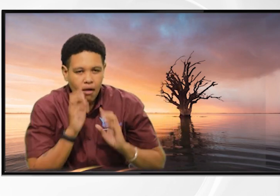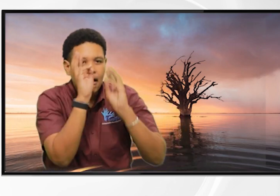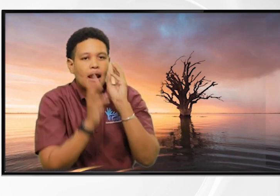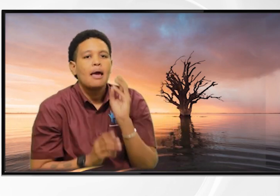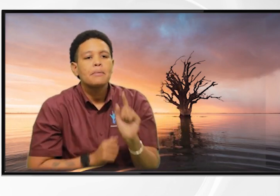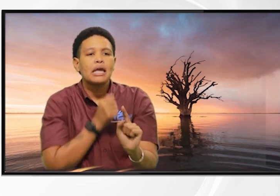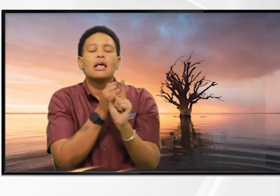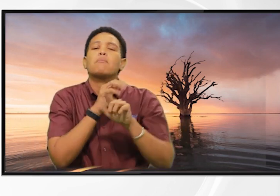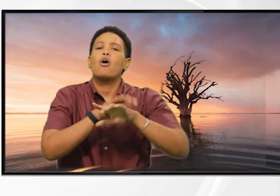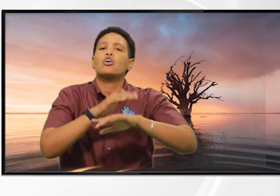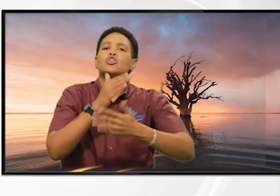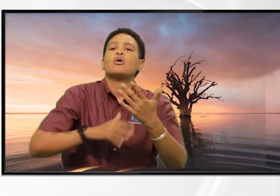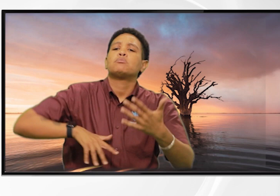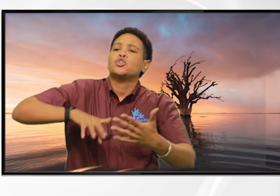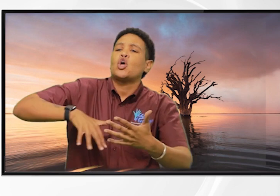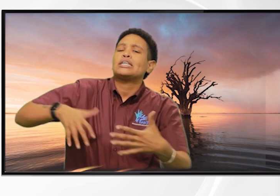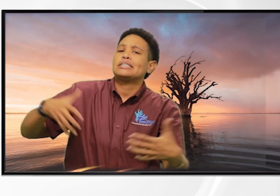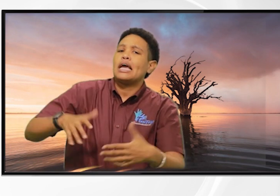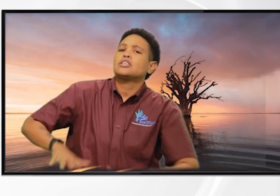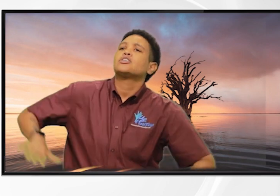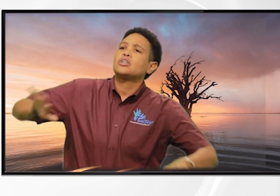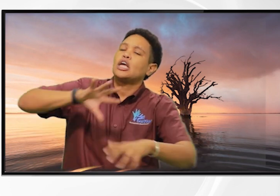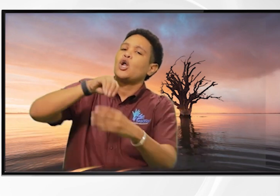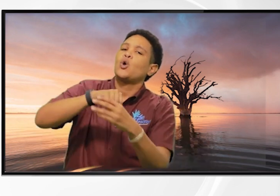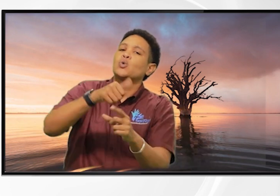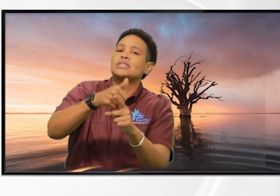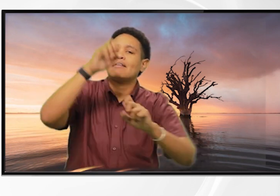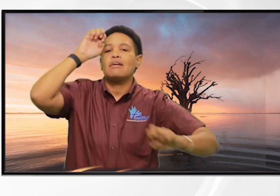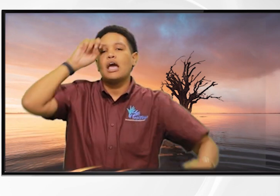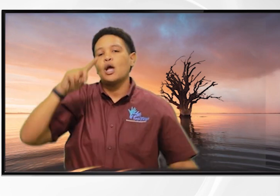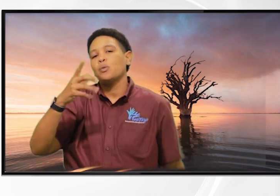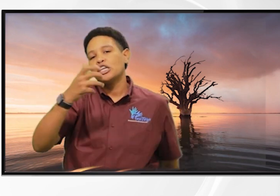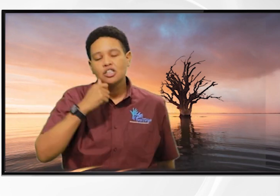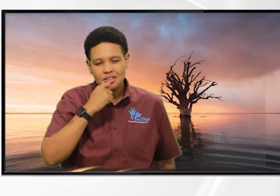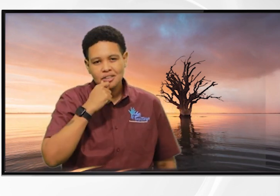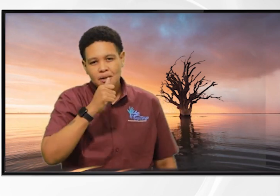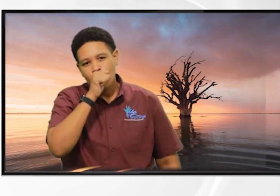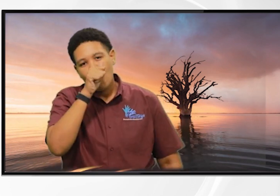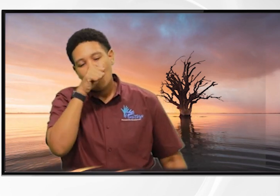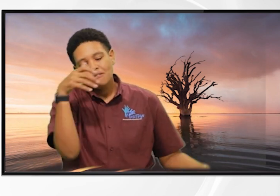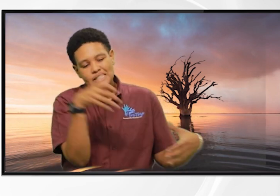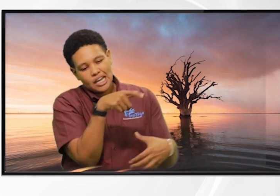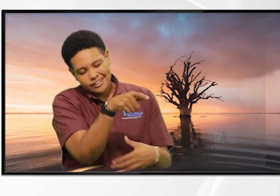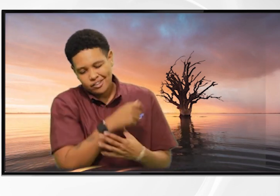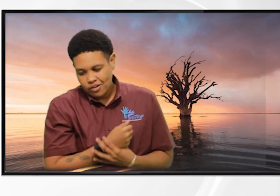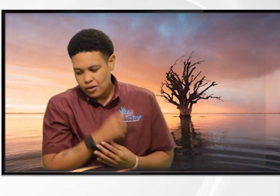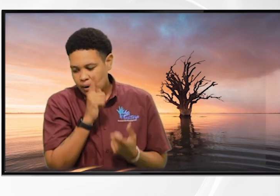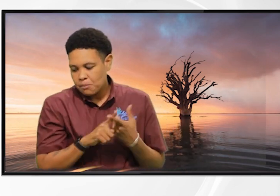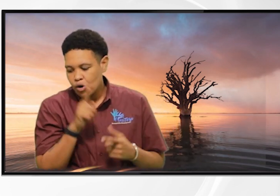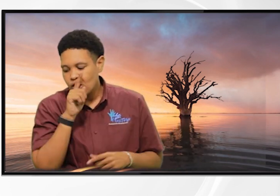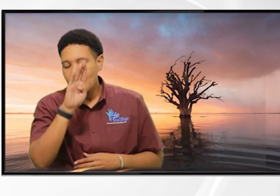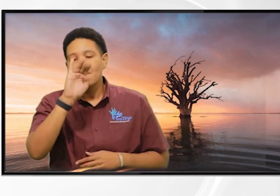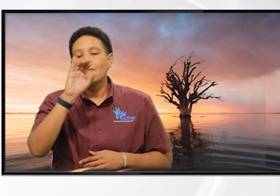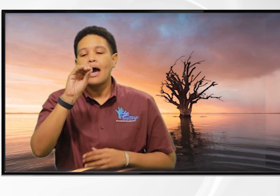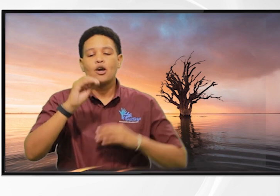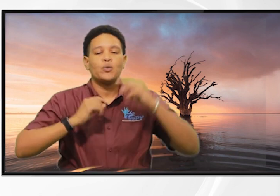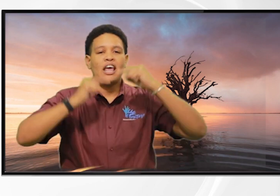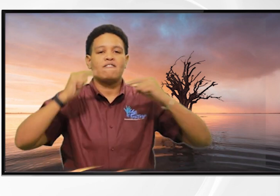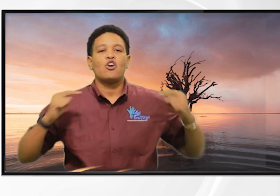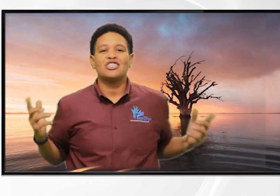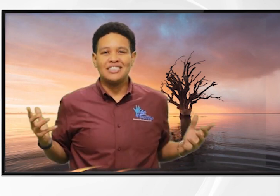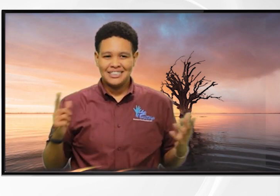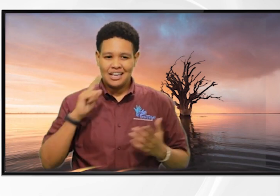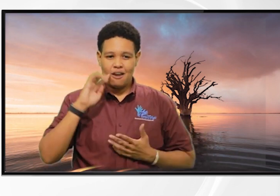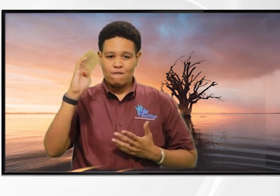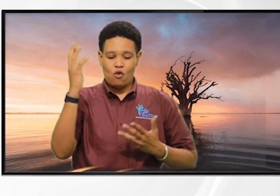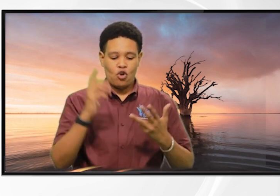on some understudied sectors, including education, the private sector, and biodiversity.